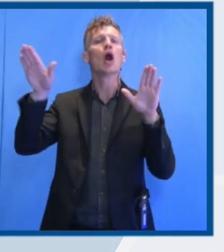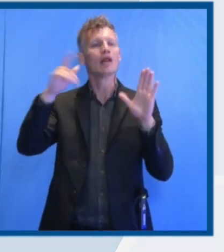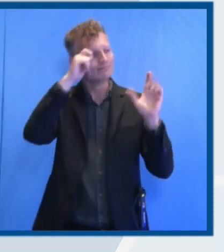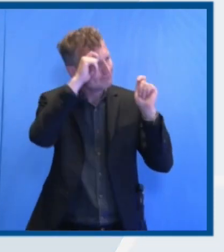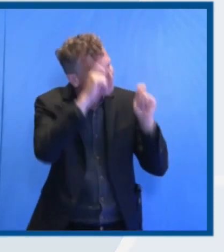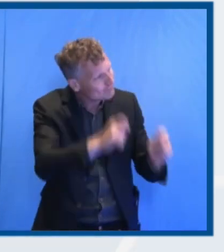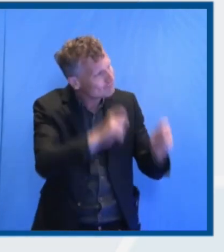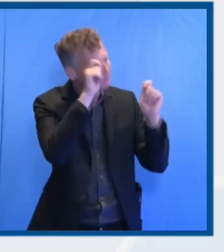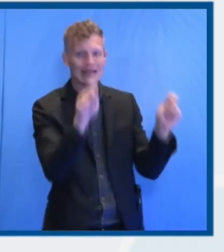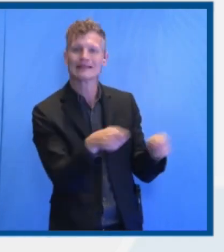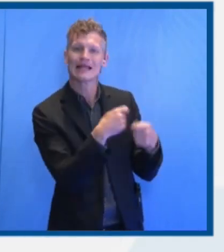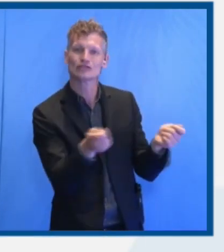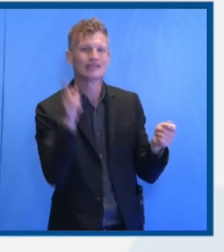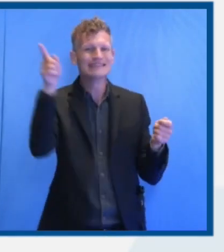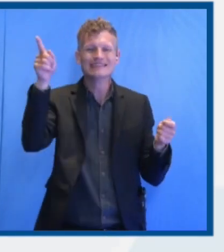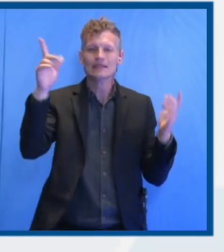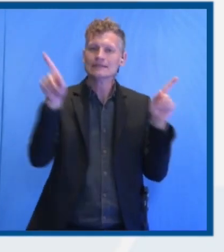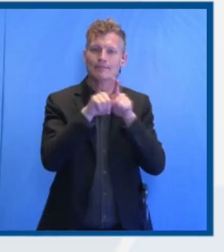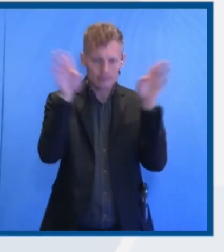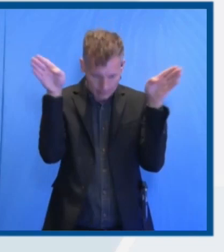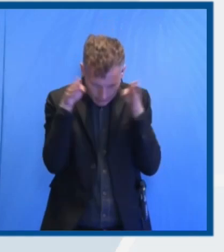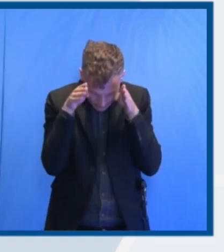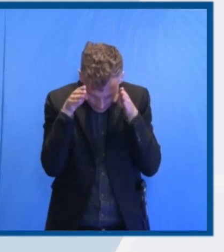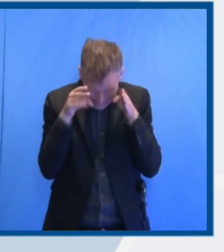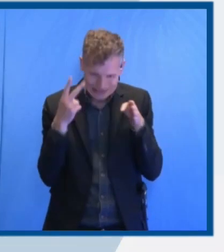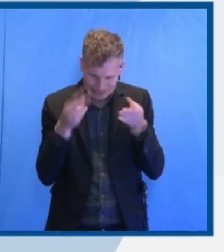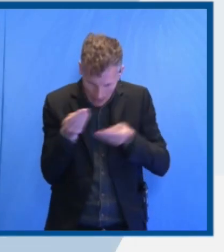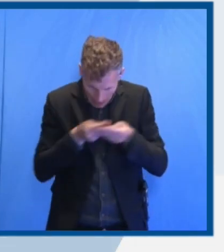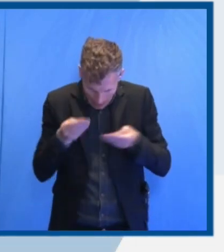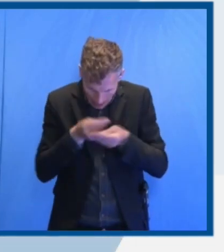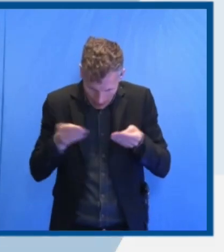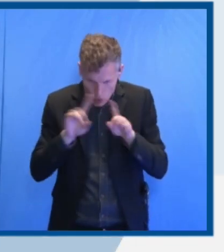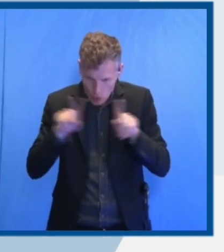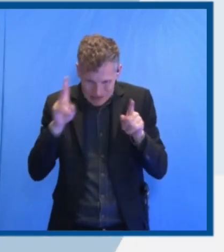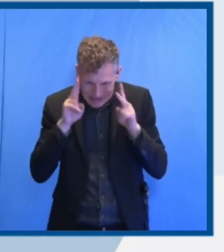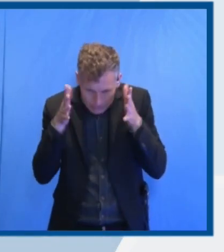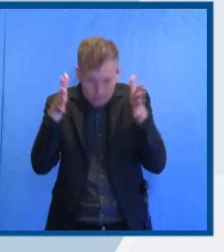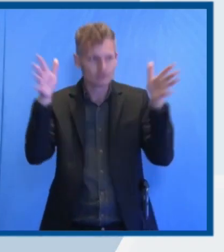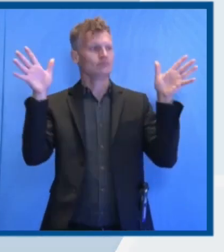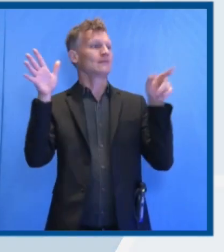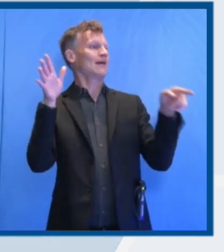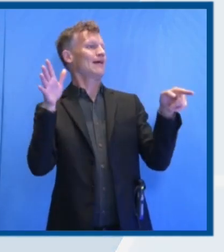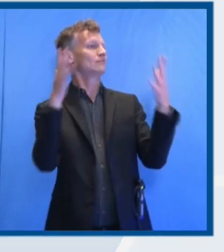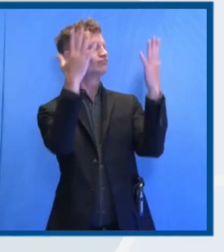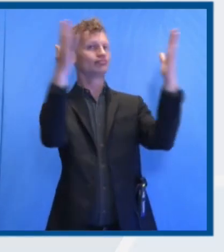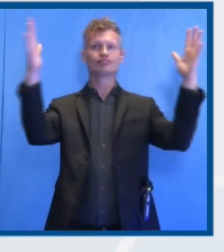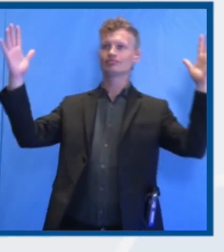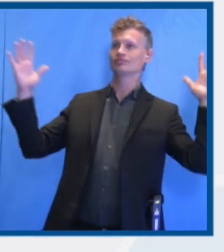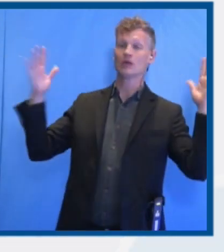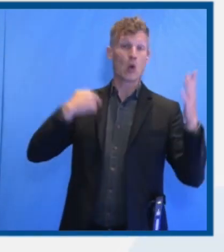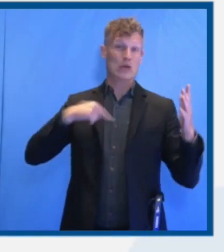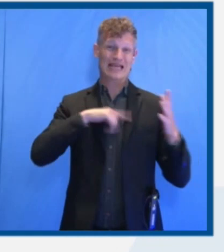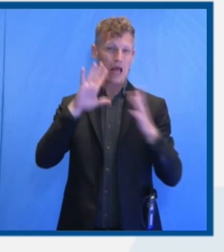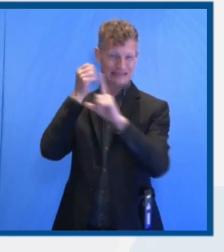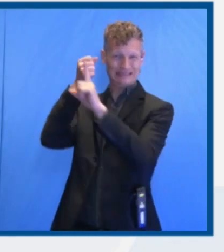our planetary and health resilience. UNEP's finance initiative is working very hard to change this,